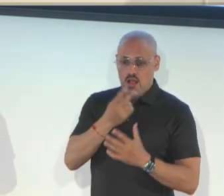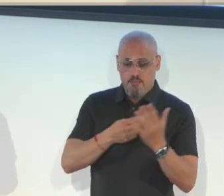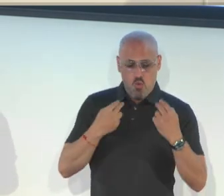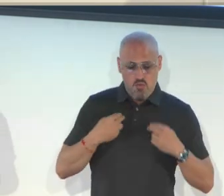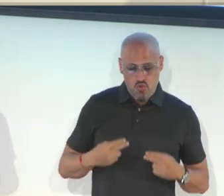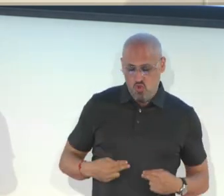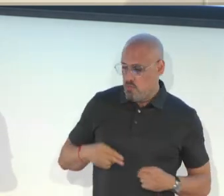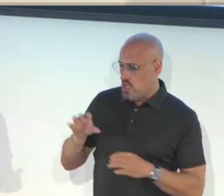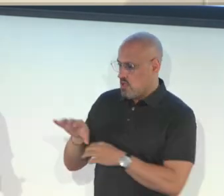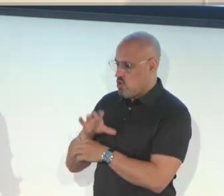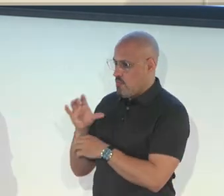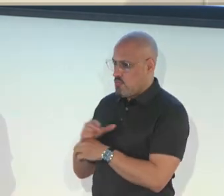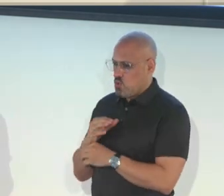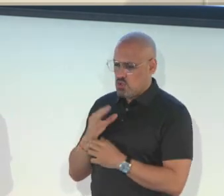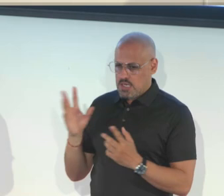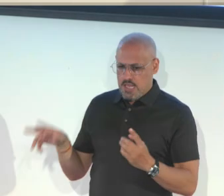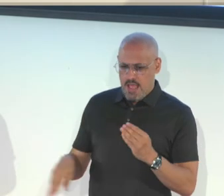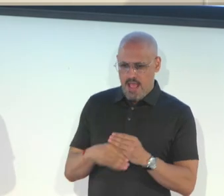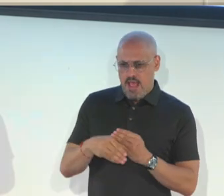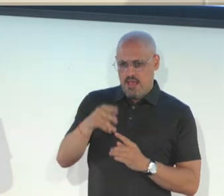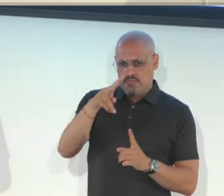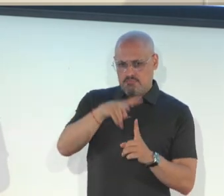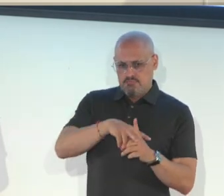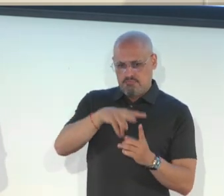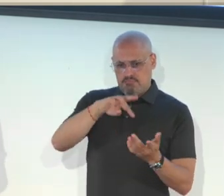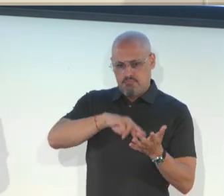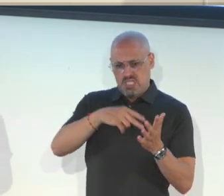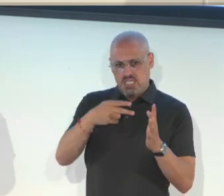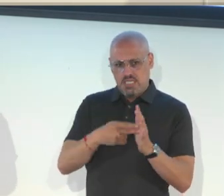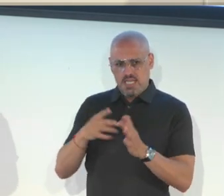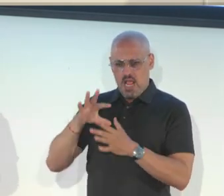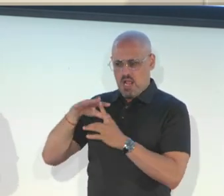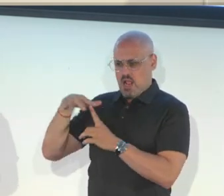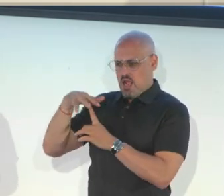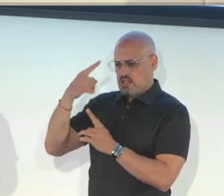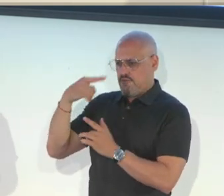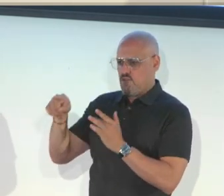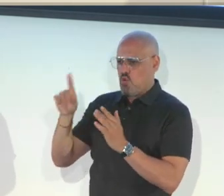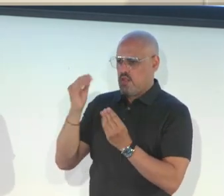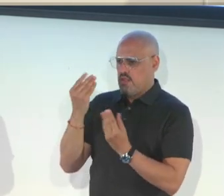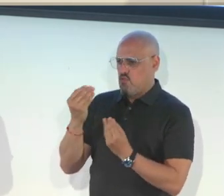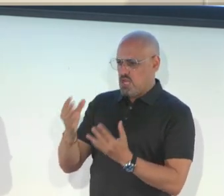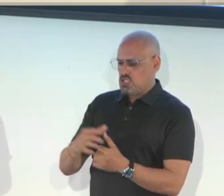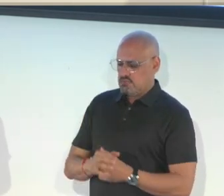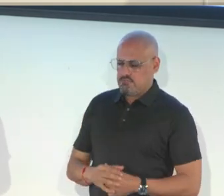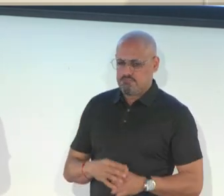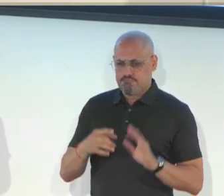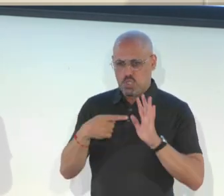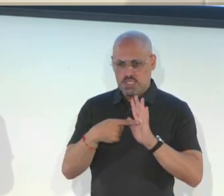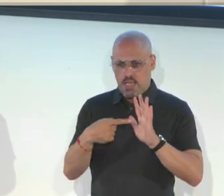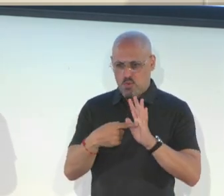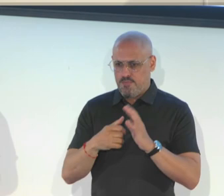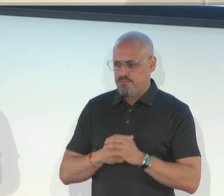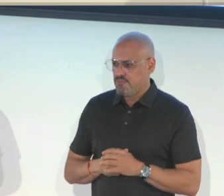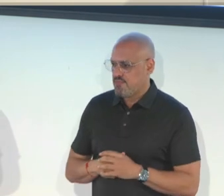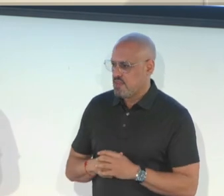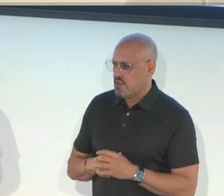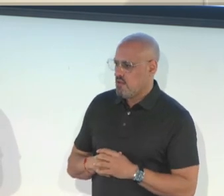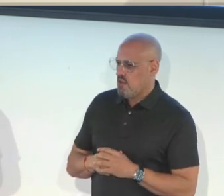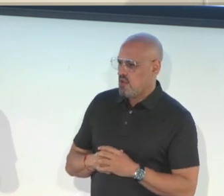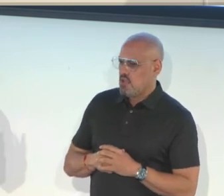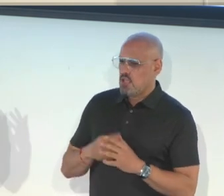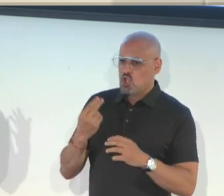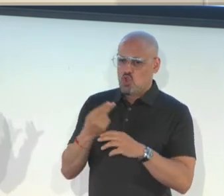computers then attribute meaning and context to that data and information. Examples that have been discussed